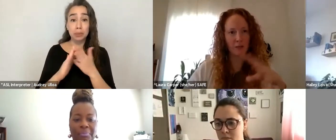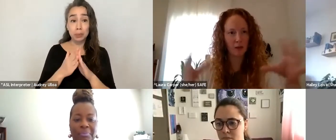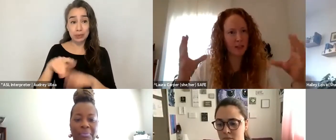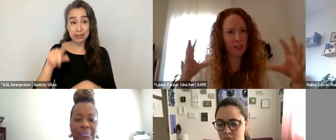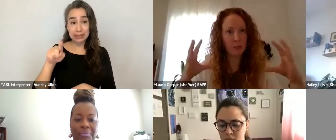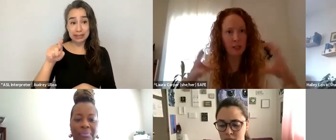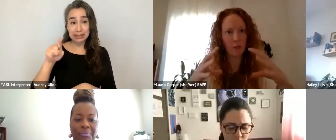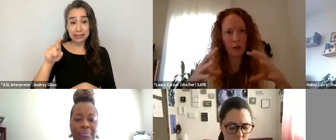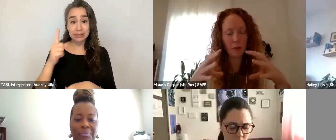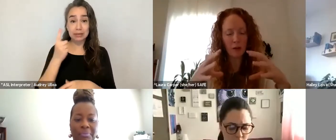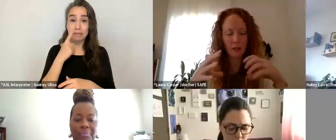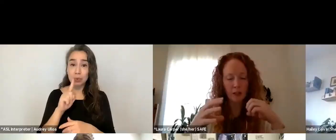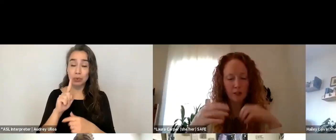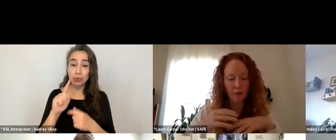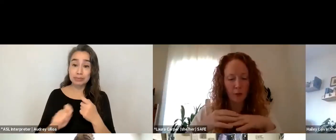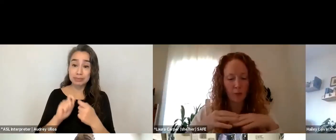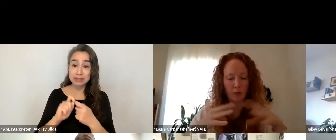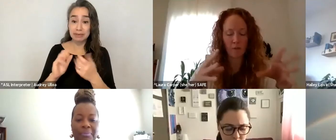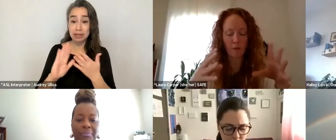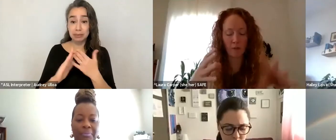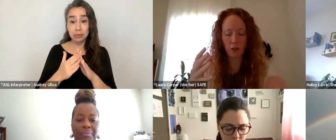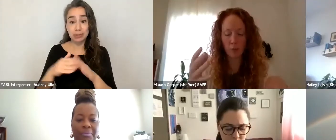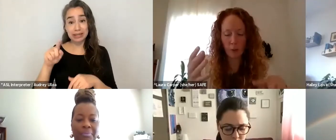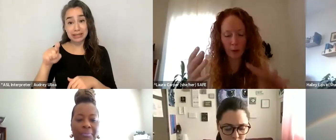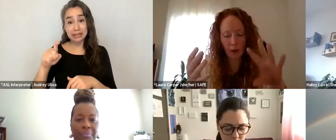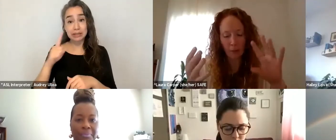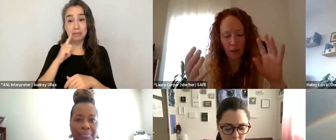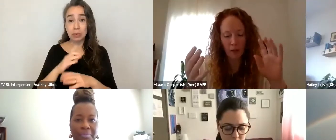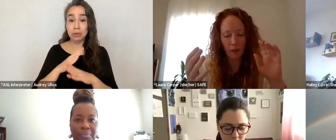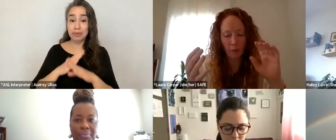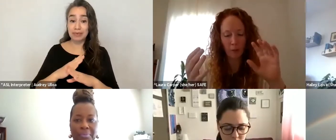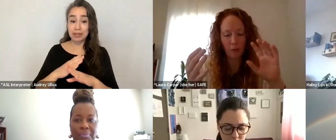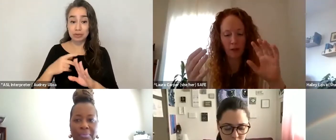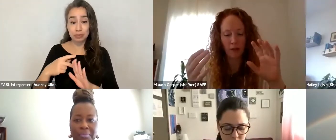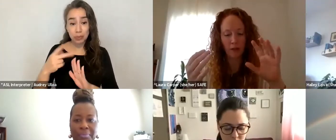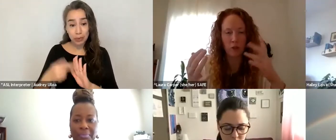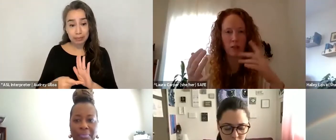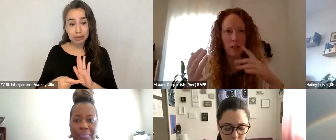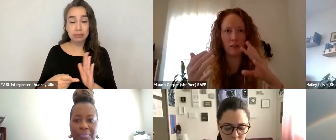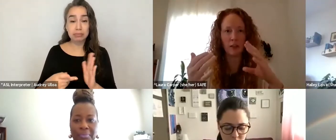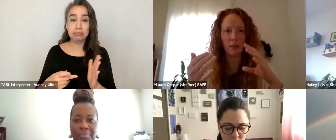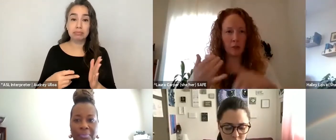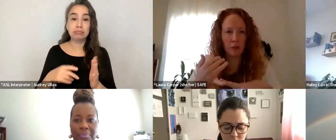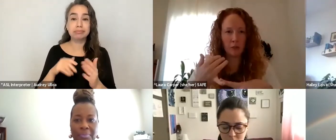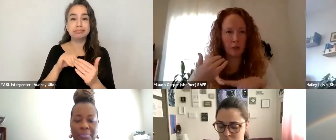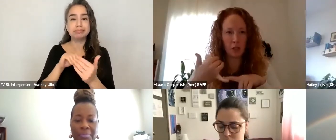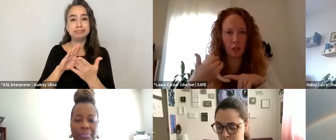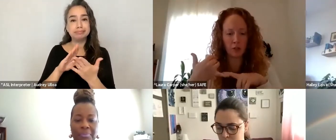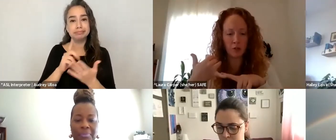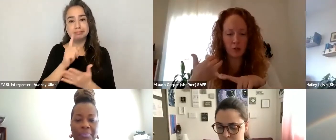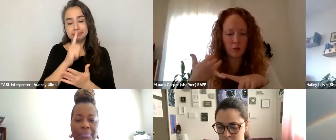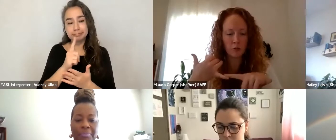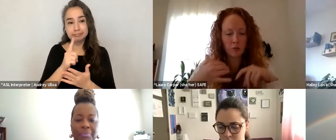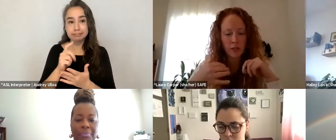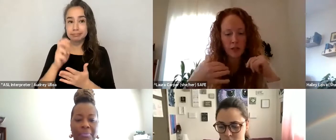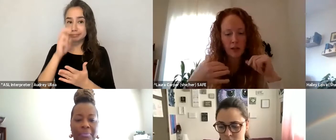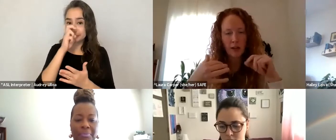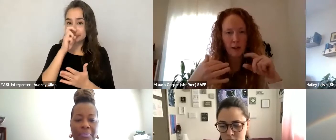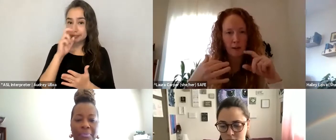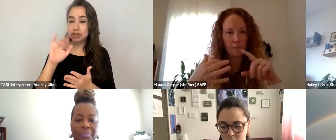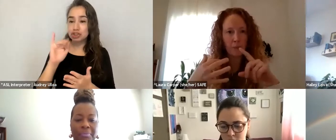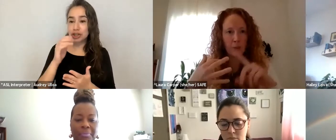think, as far as like specific community needs for prevention programming would be addressing like really rigid gender